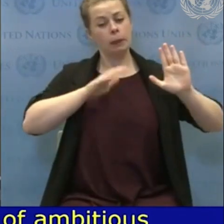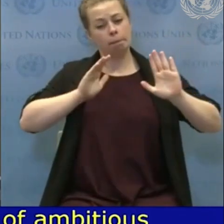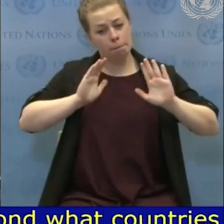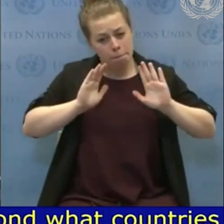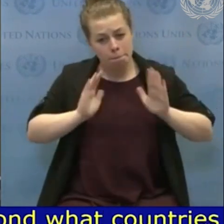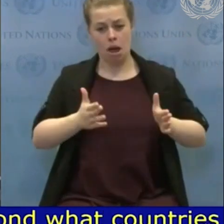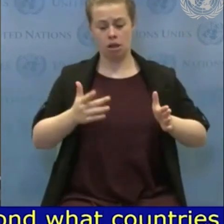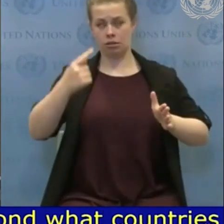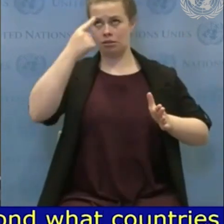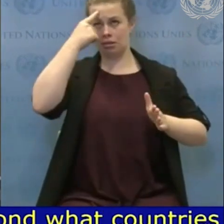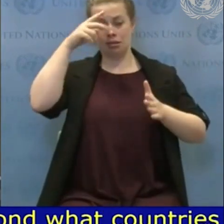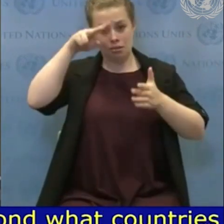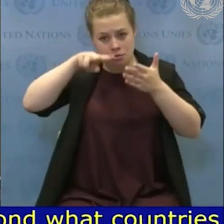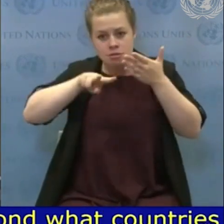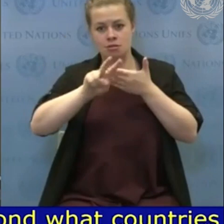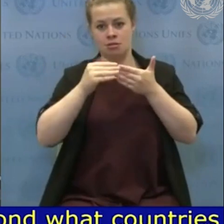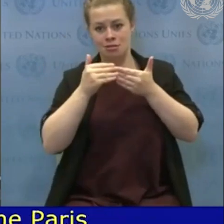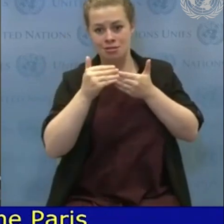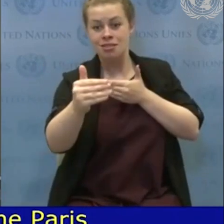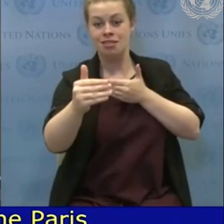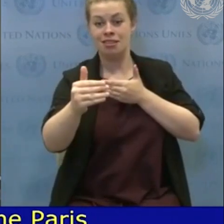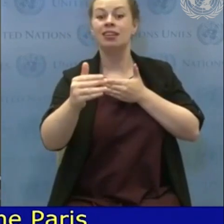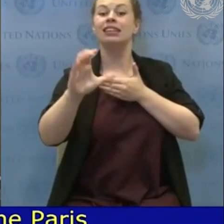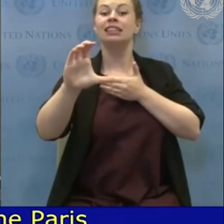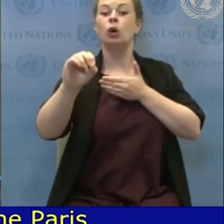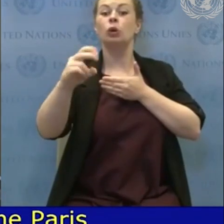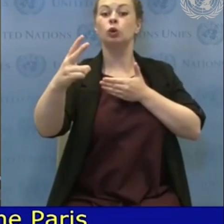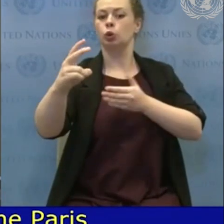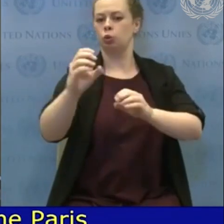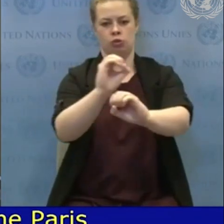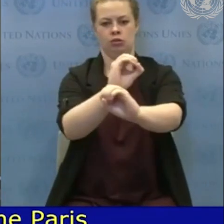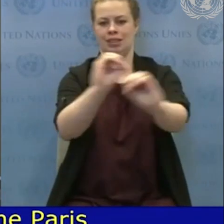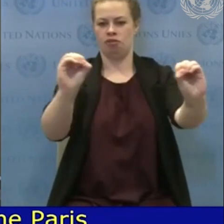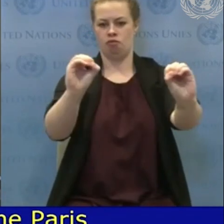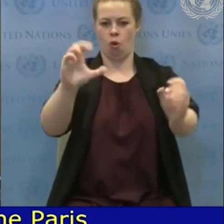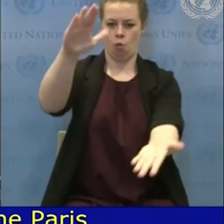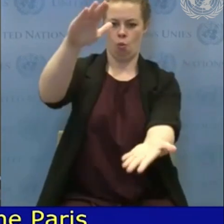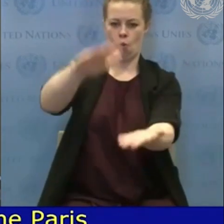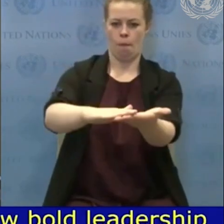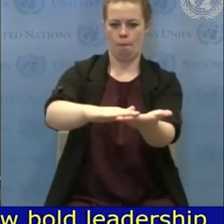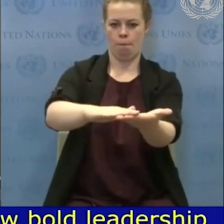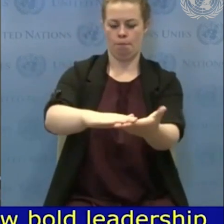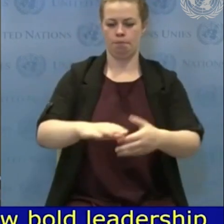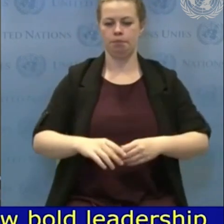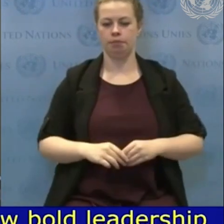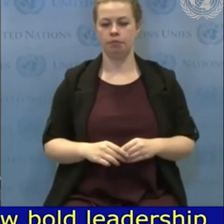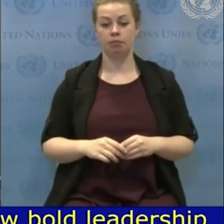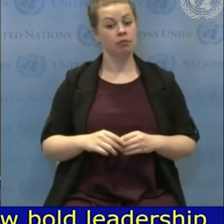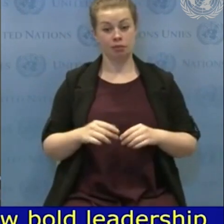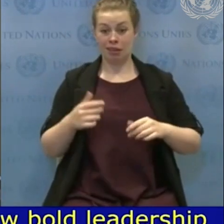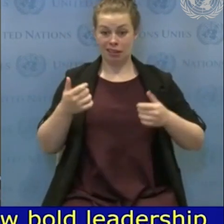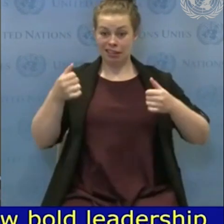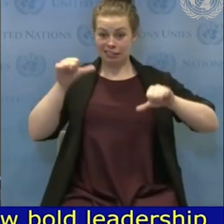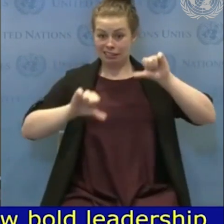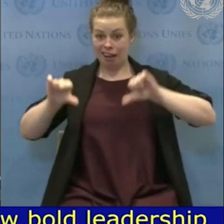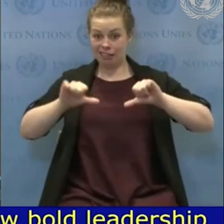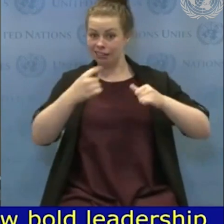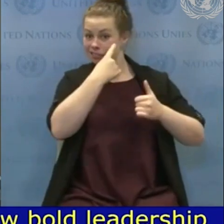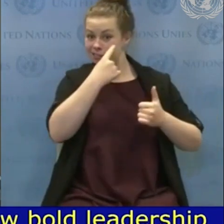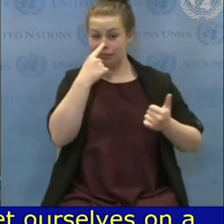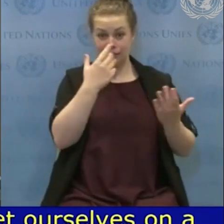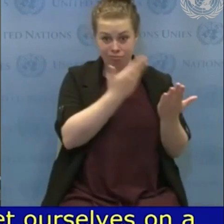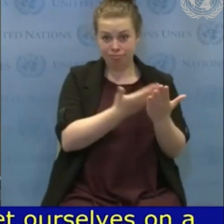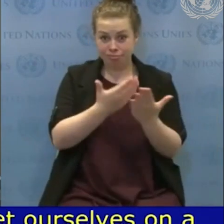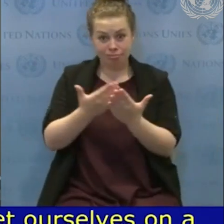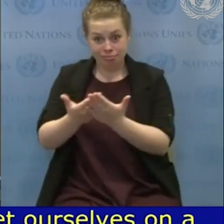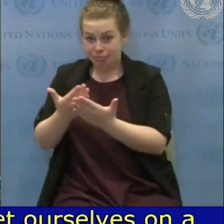just transition to net zero. The science is clear. We have all we need to end our contribution to climate change, and the time